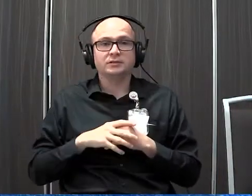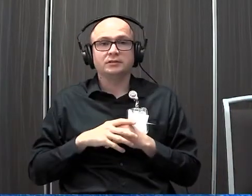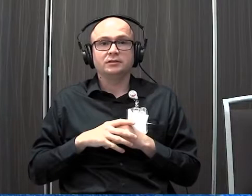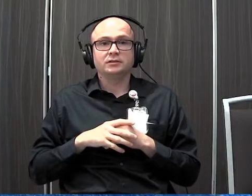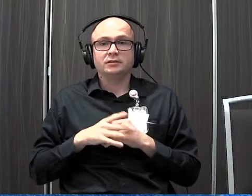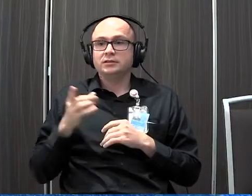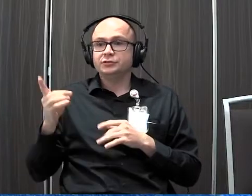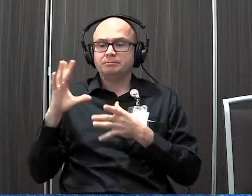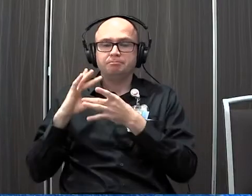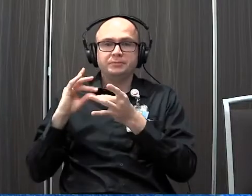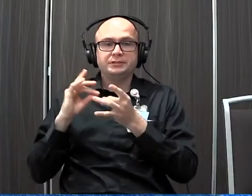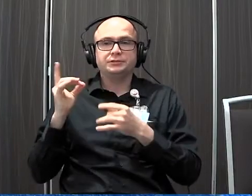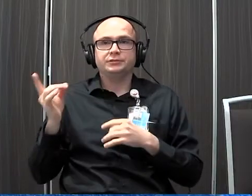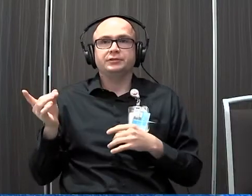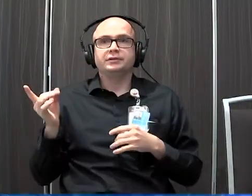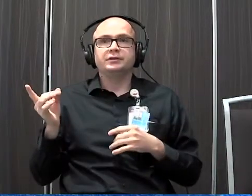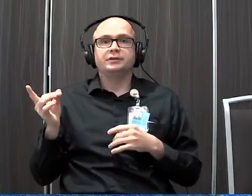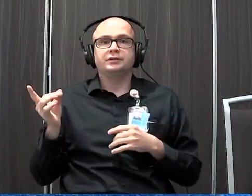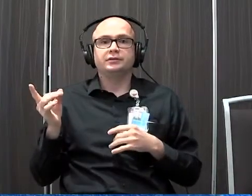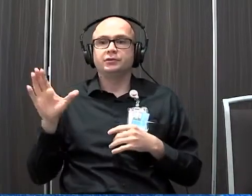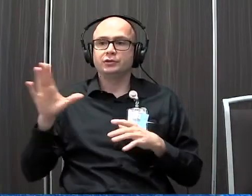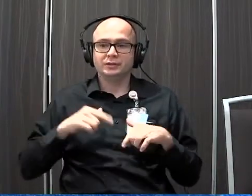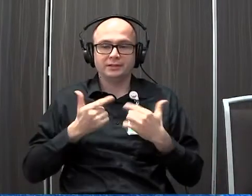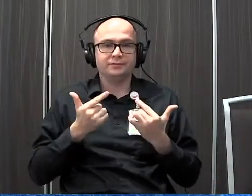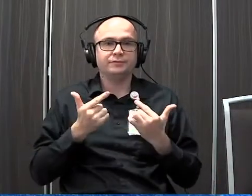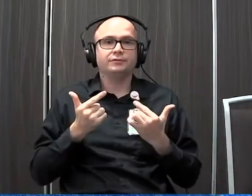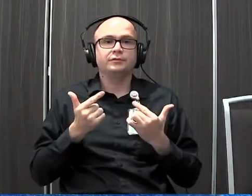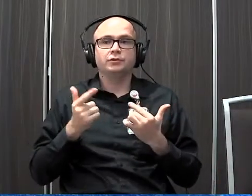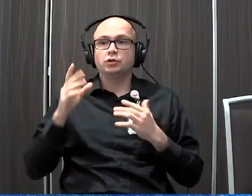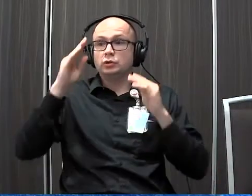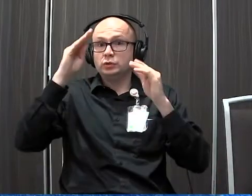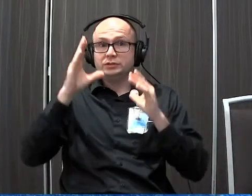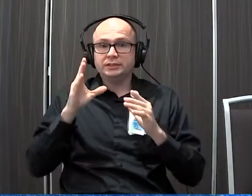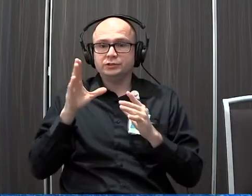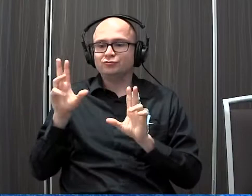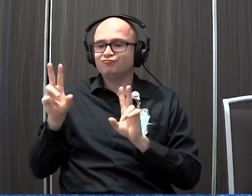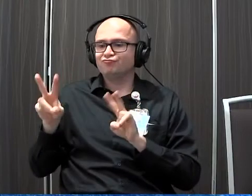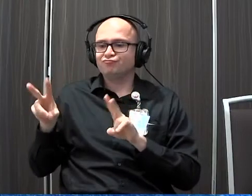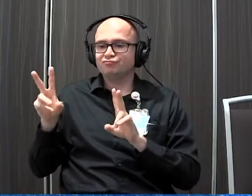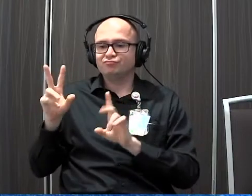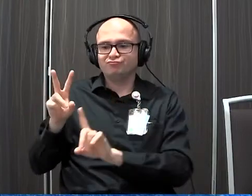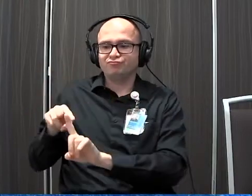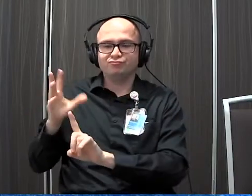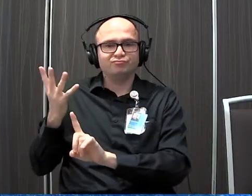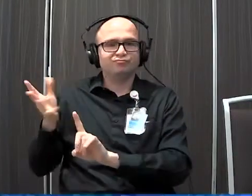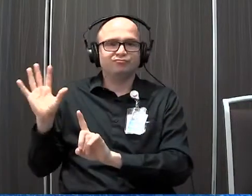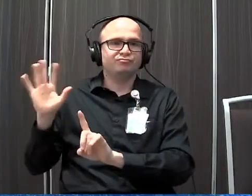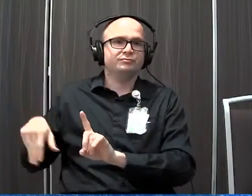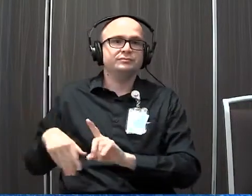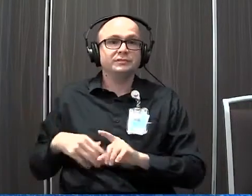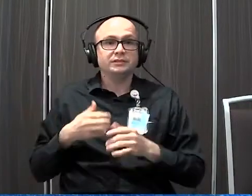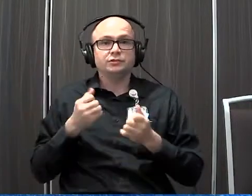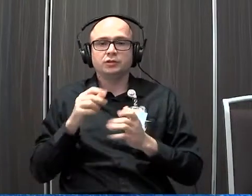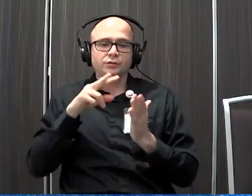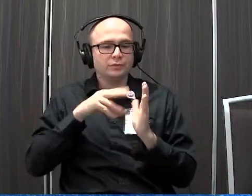something that she mentioned is that during her life, her teachers underestimated her, and she would try to be